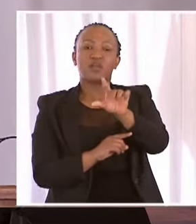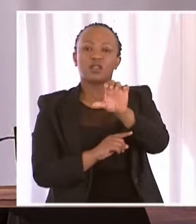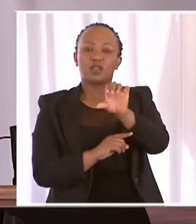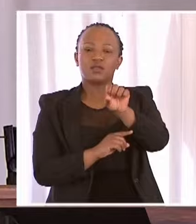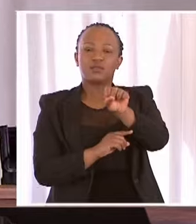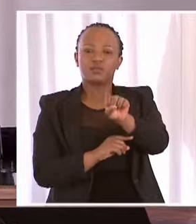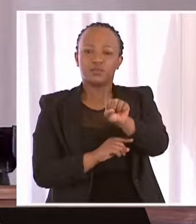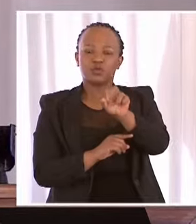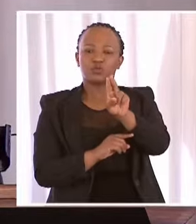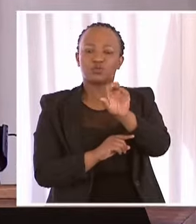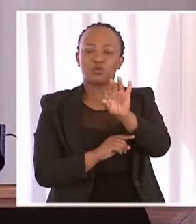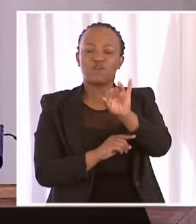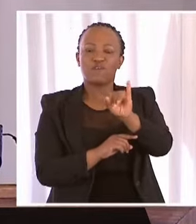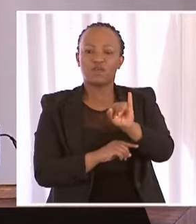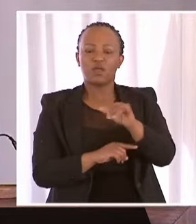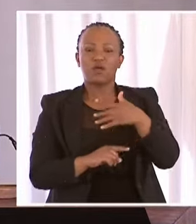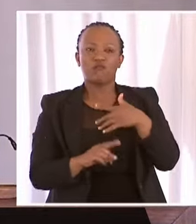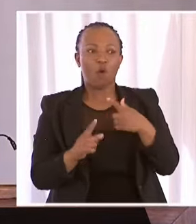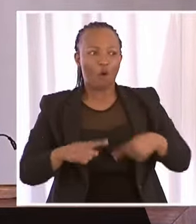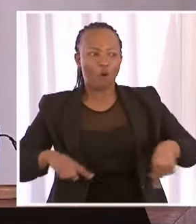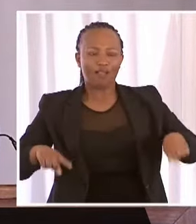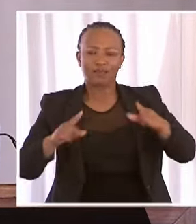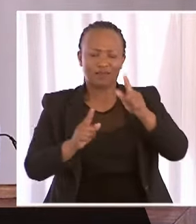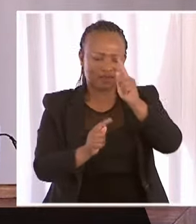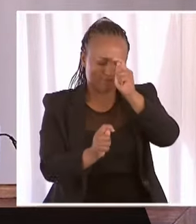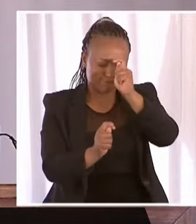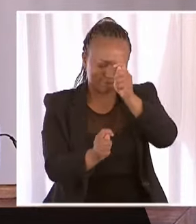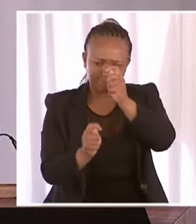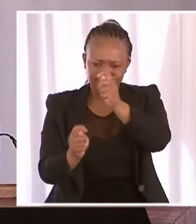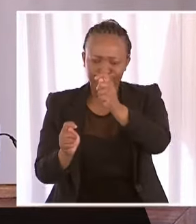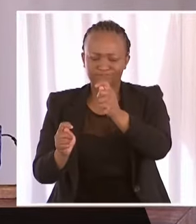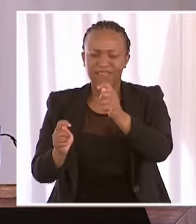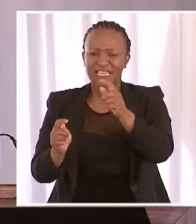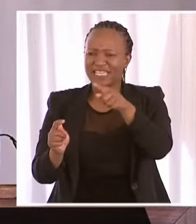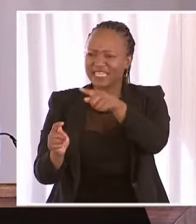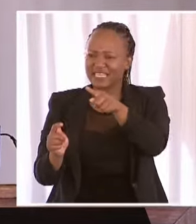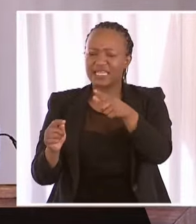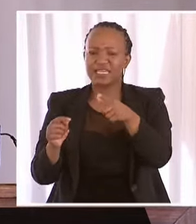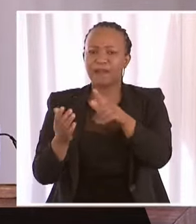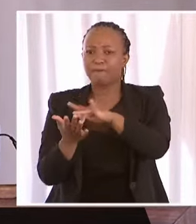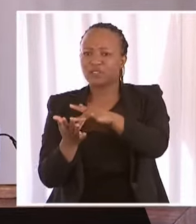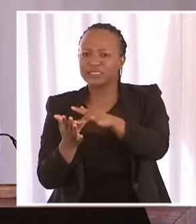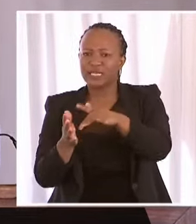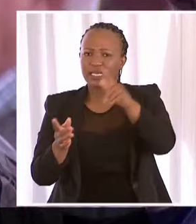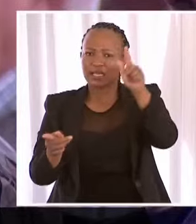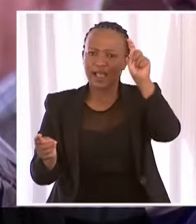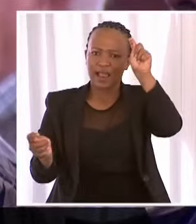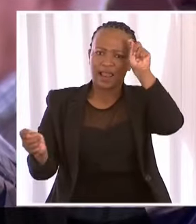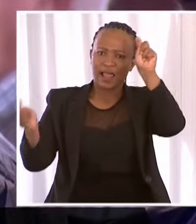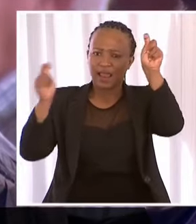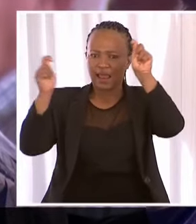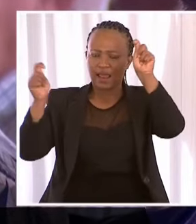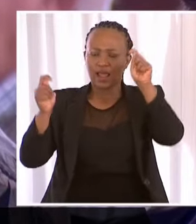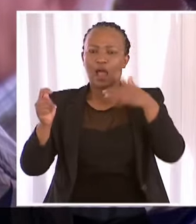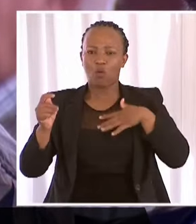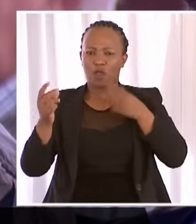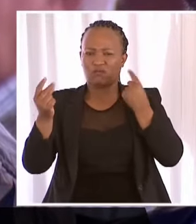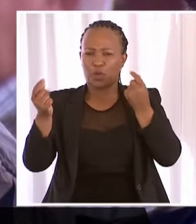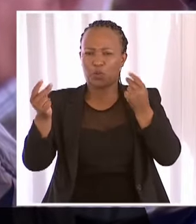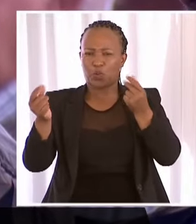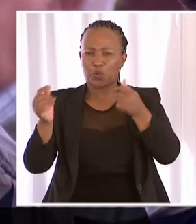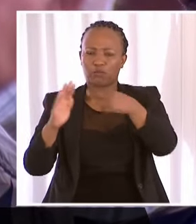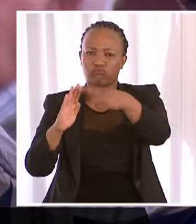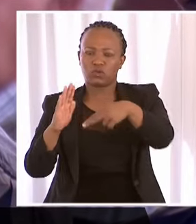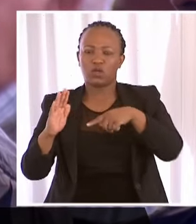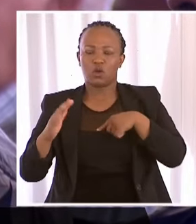leadership of Comrade Aziz. So the hats that he wore, could go through them very quickly, but I think you know, and I'm